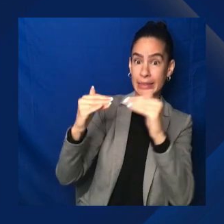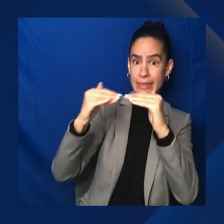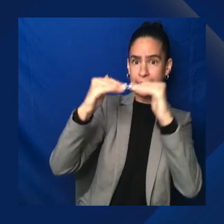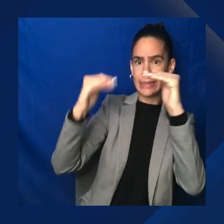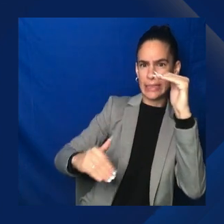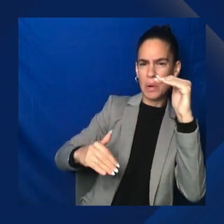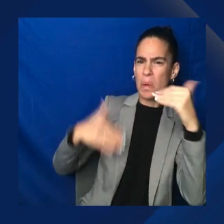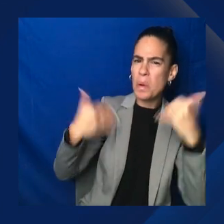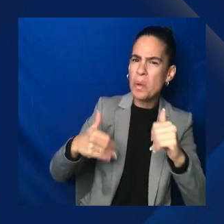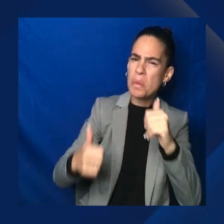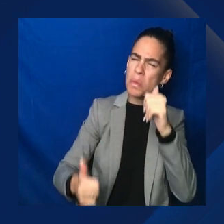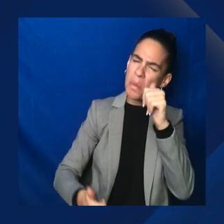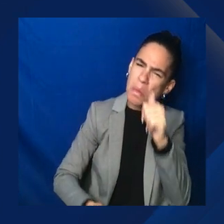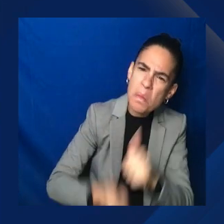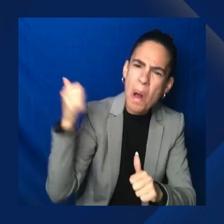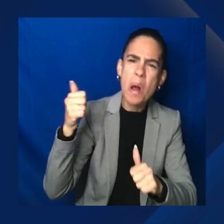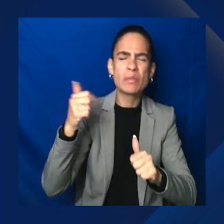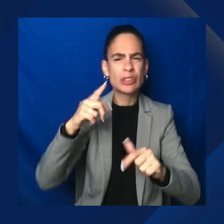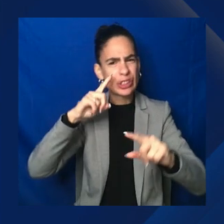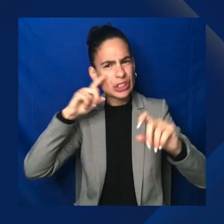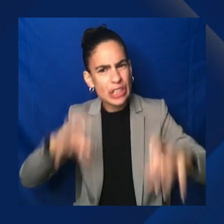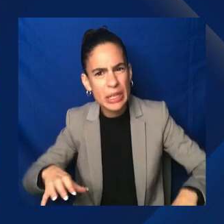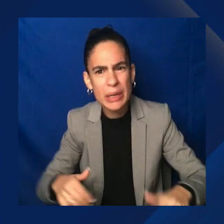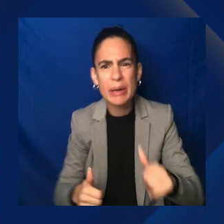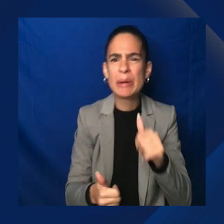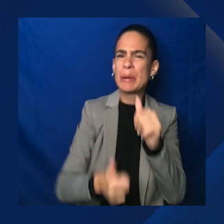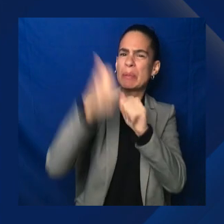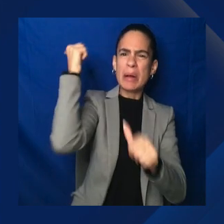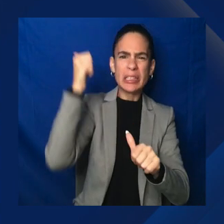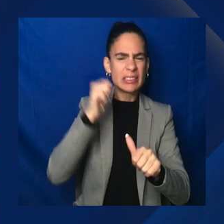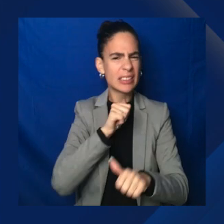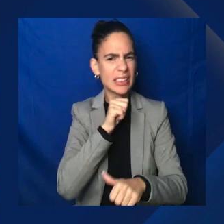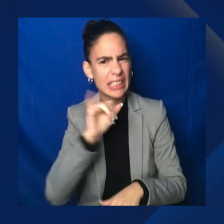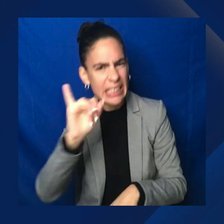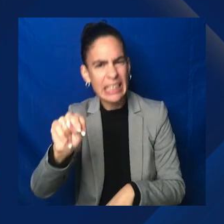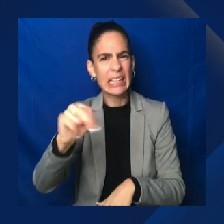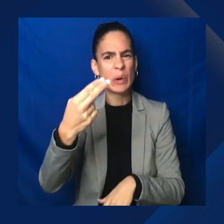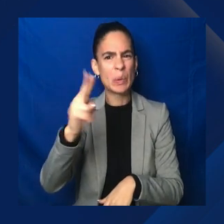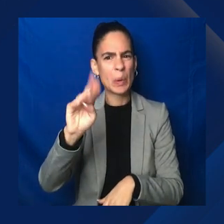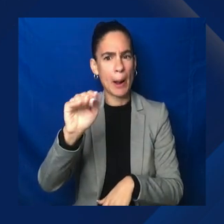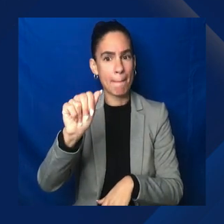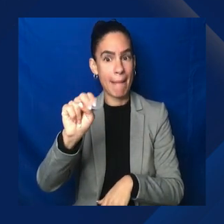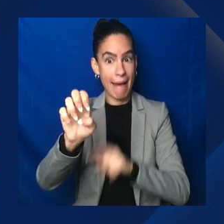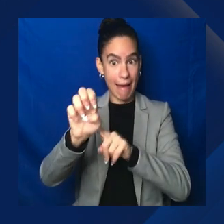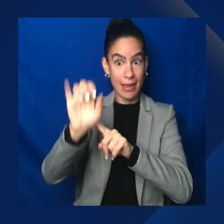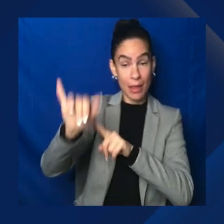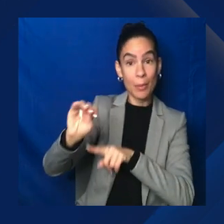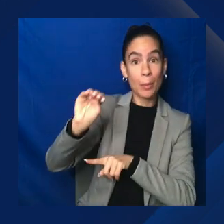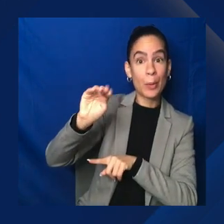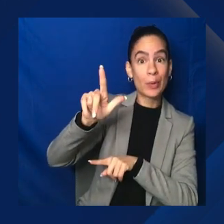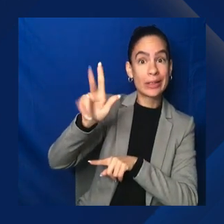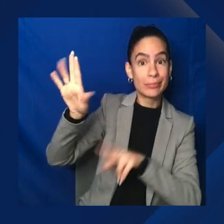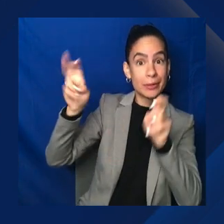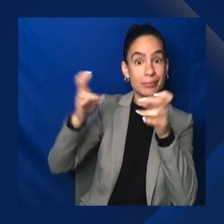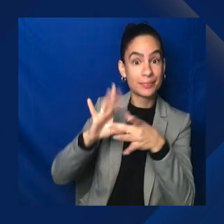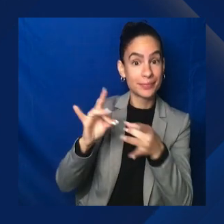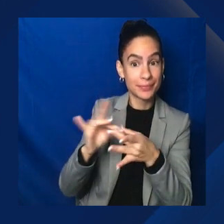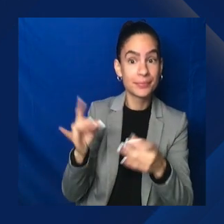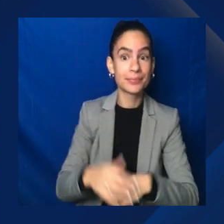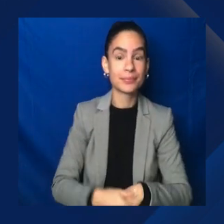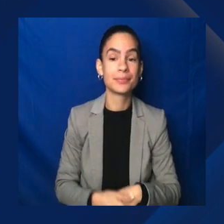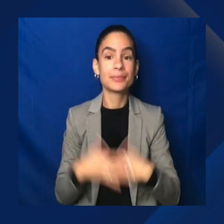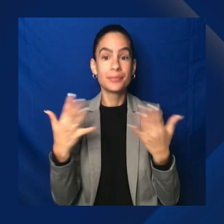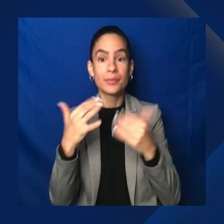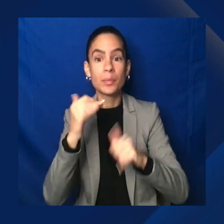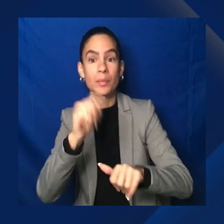you. Congresswoman Kelly. Thank you so much. Based on my Mama's Act, the Build Back Better Act includes 12